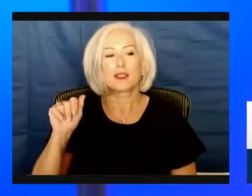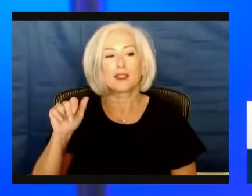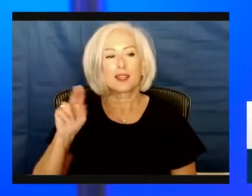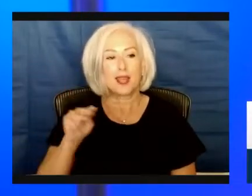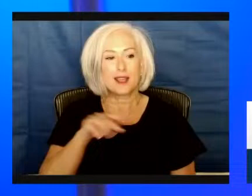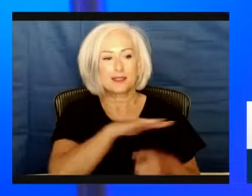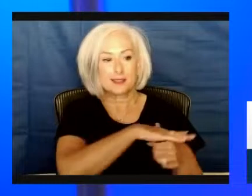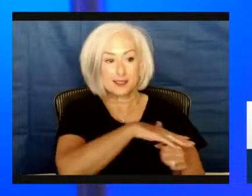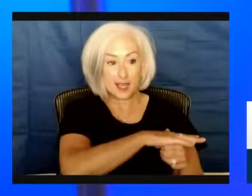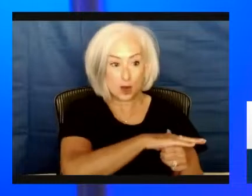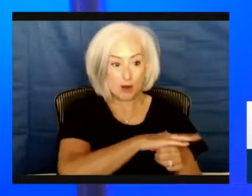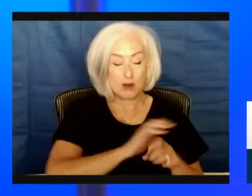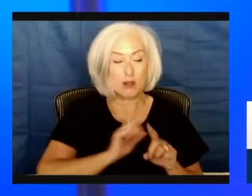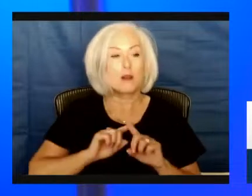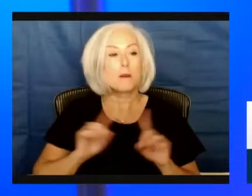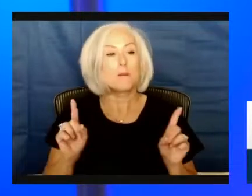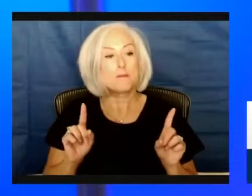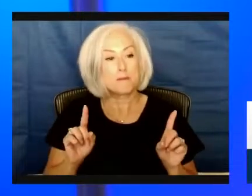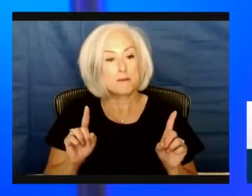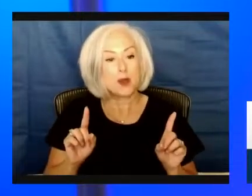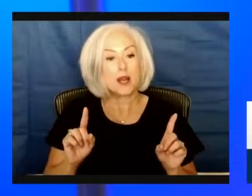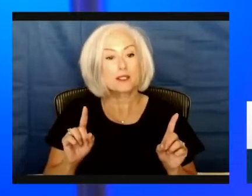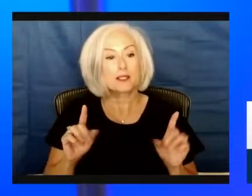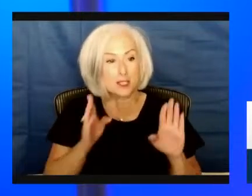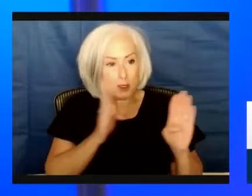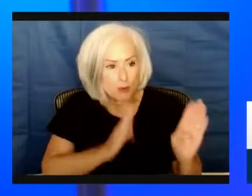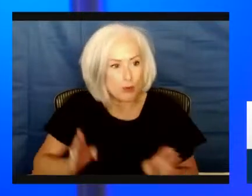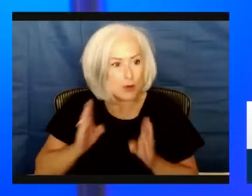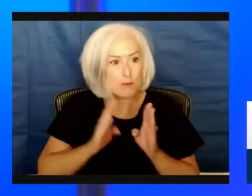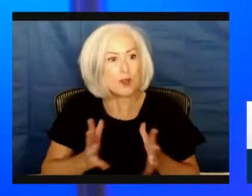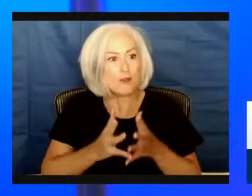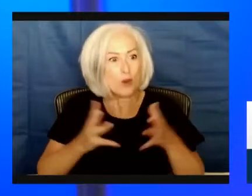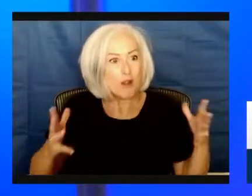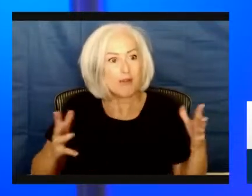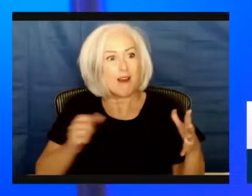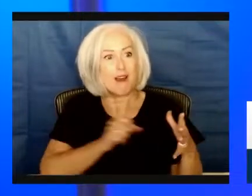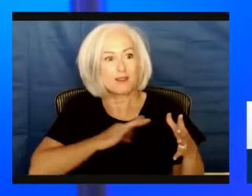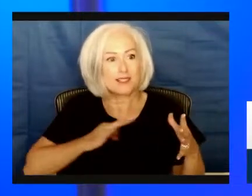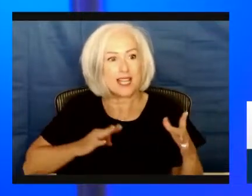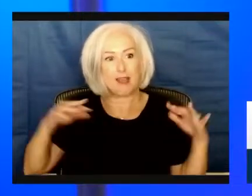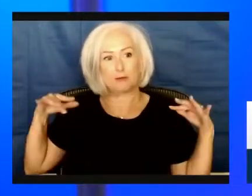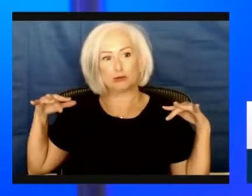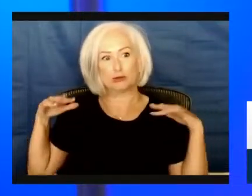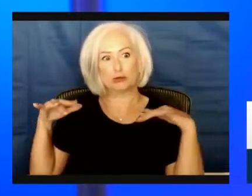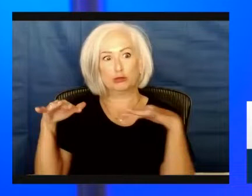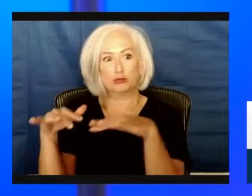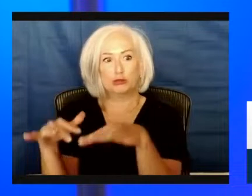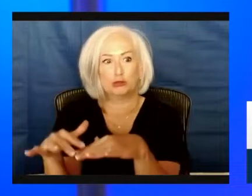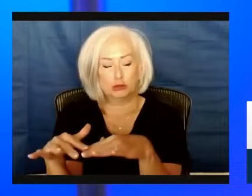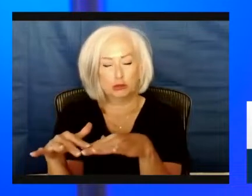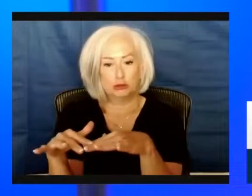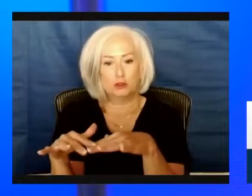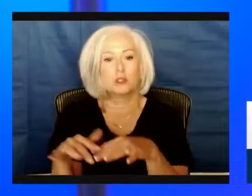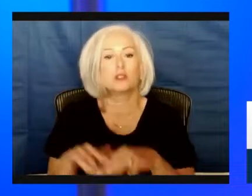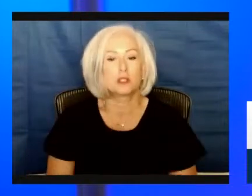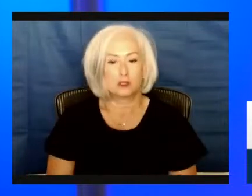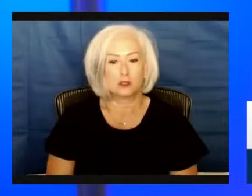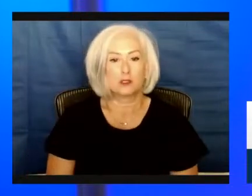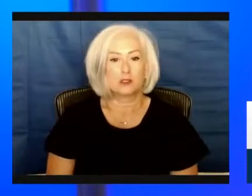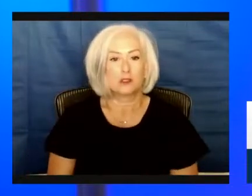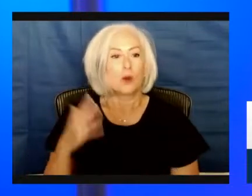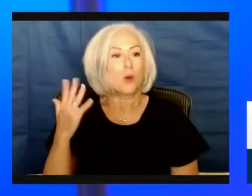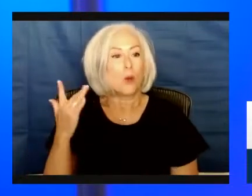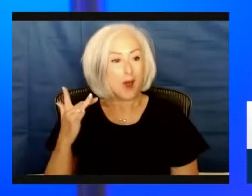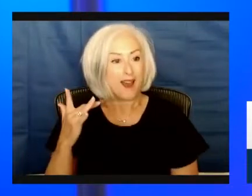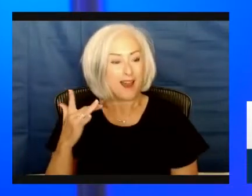preparing for a large amount of staff needed potentially. So taking stock of what we have available for resources, because we have mutual aid agreements in